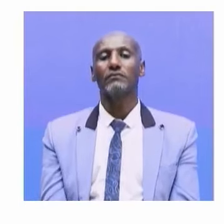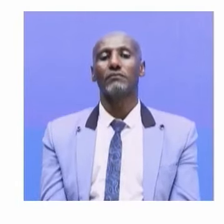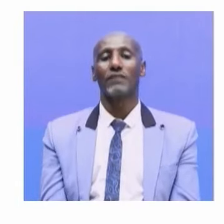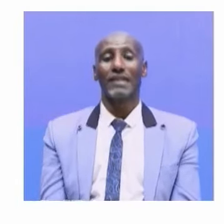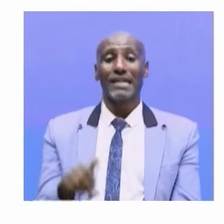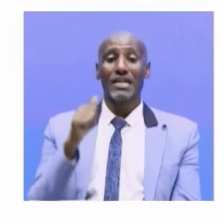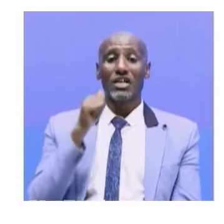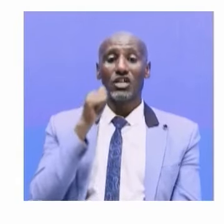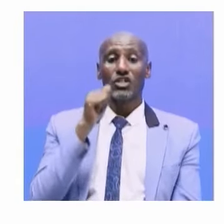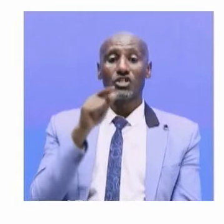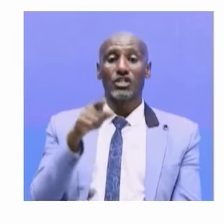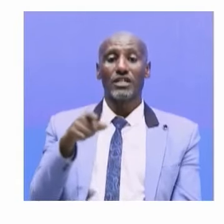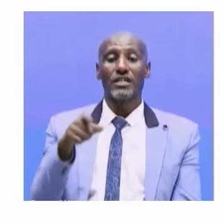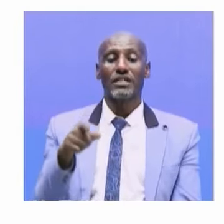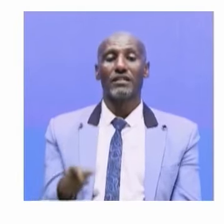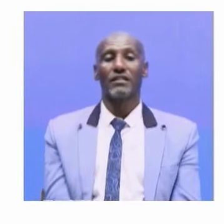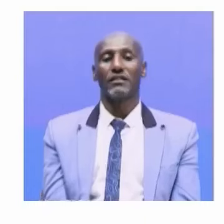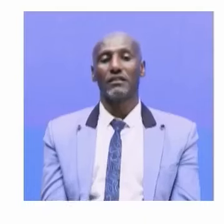She